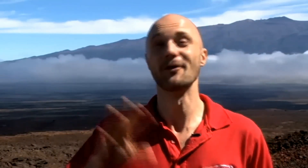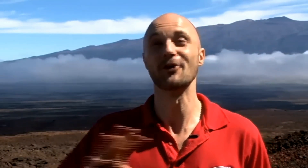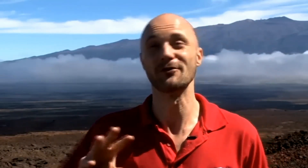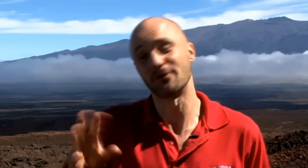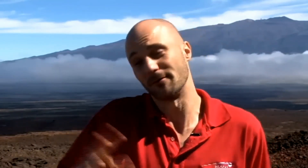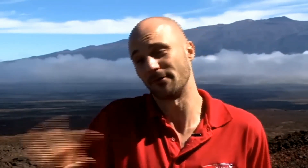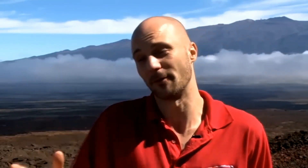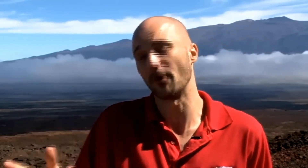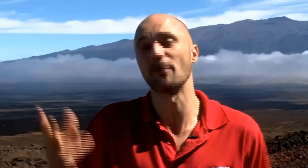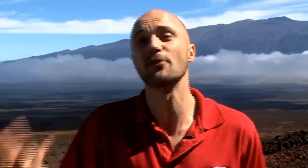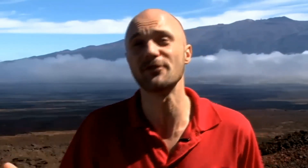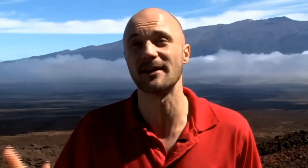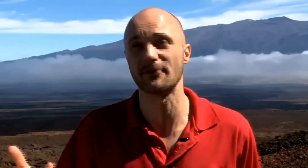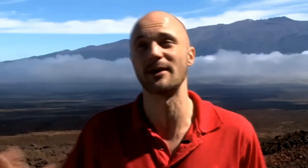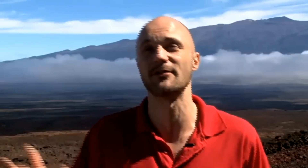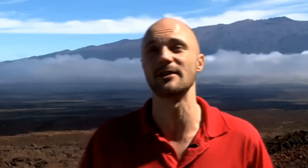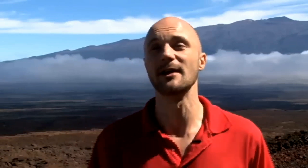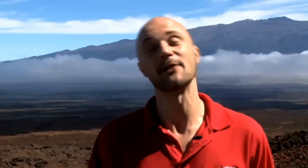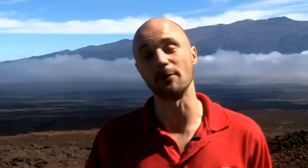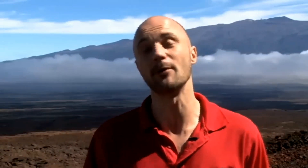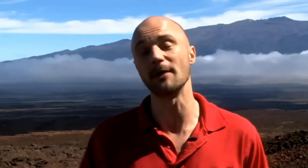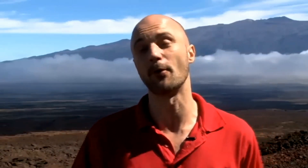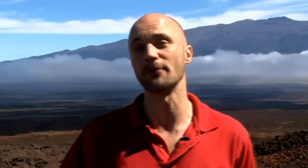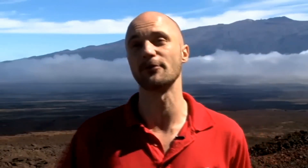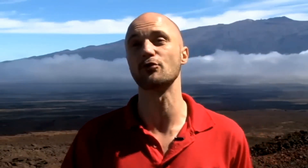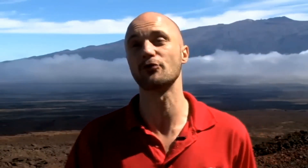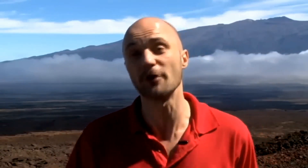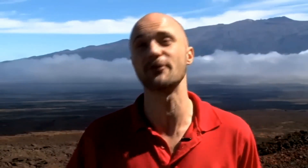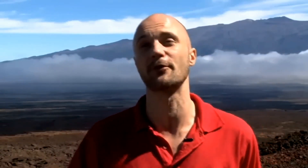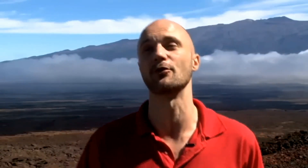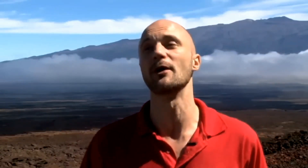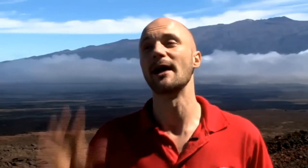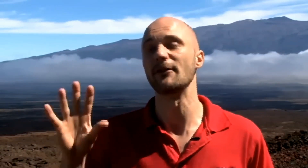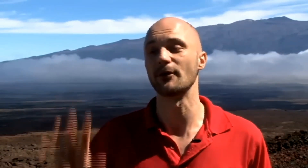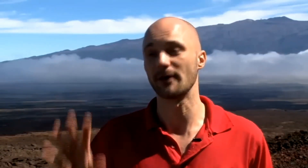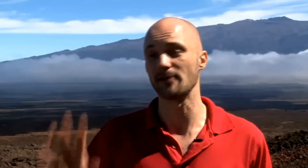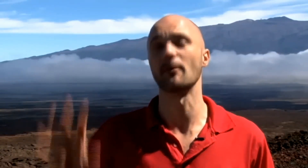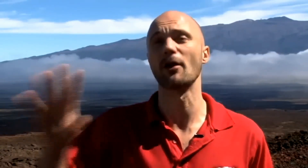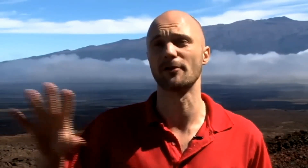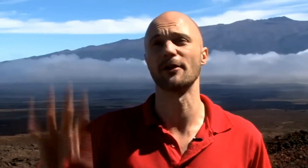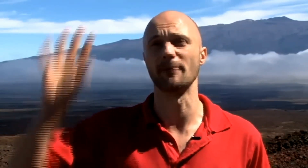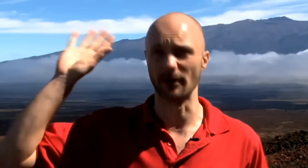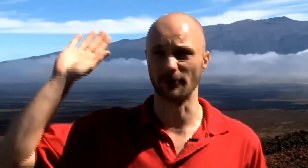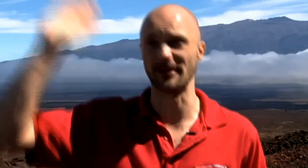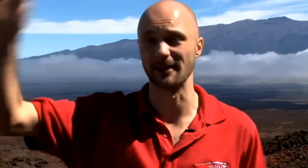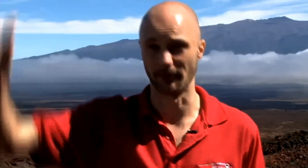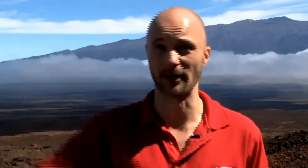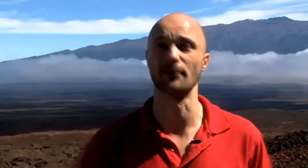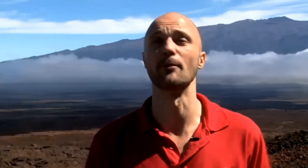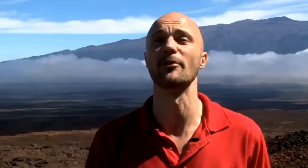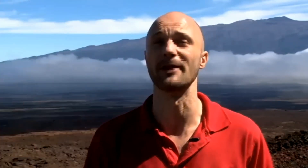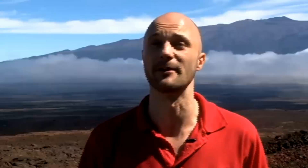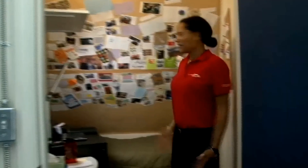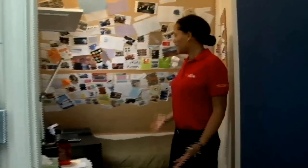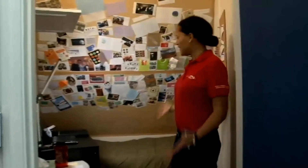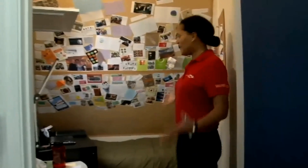from from a proper food strategy, it's going to be really important to trust your crew and to give them a lot of autonomy when you're sending them